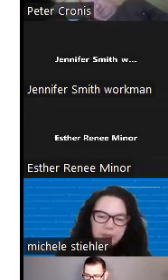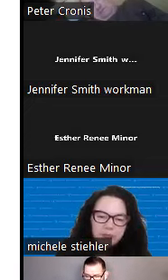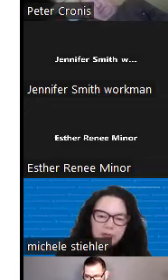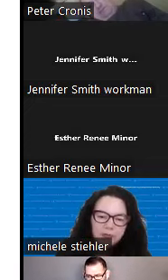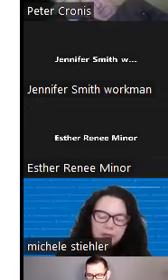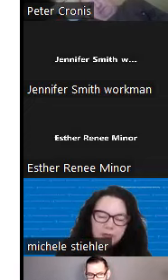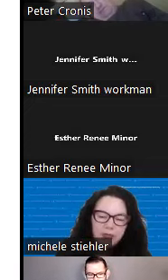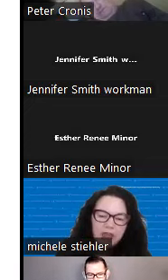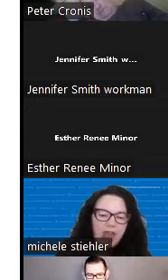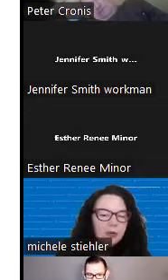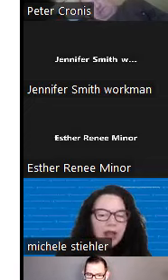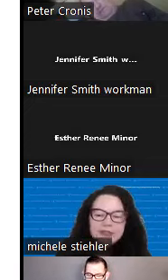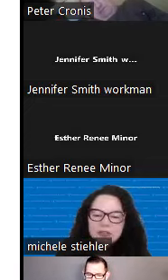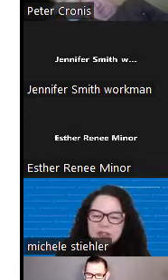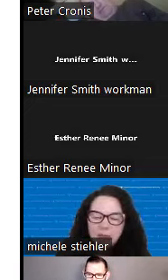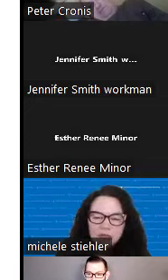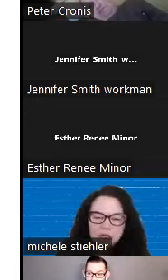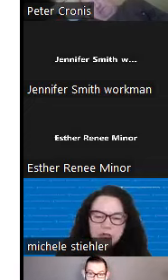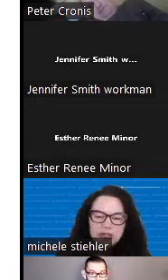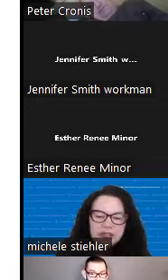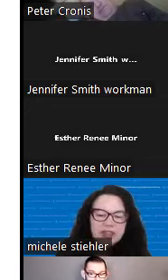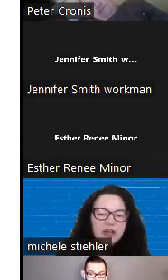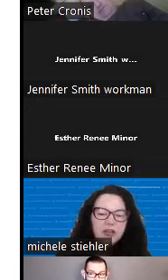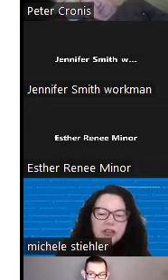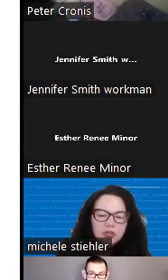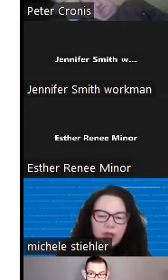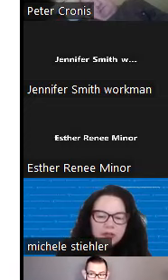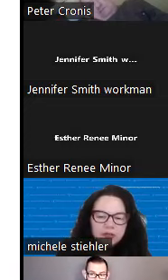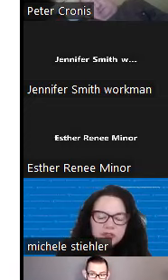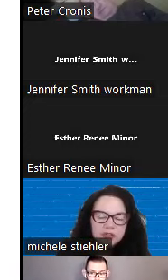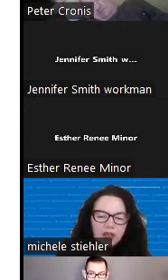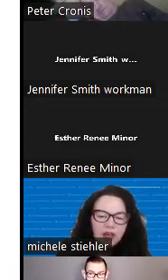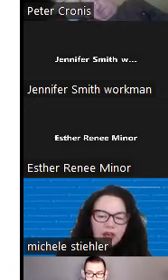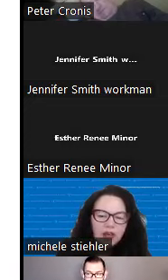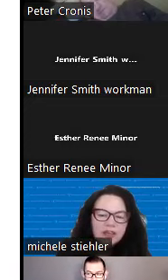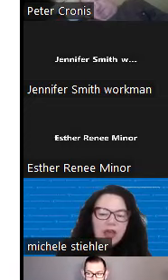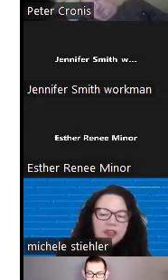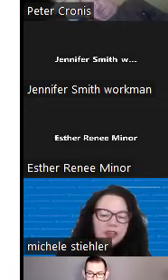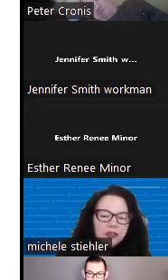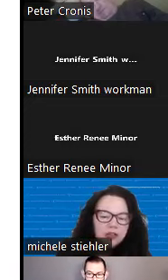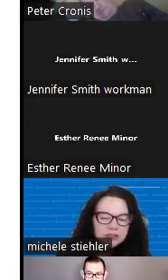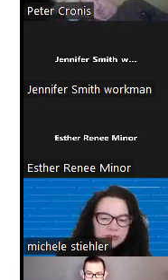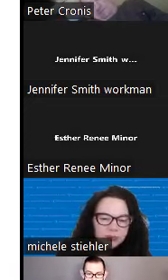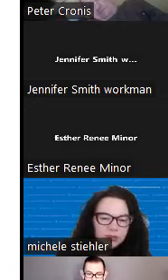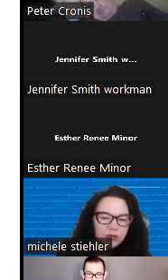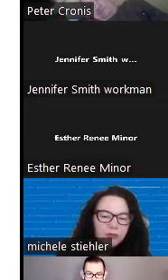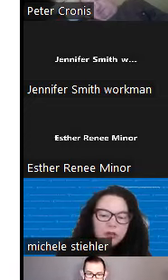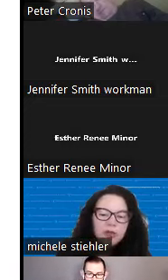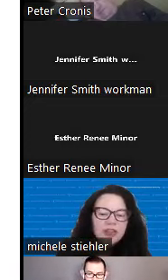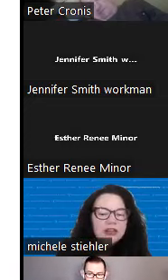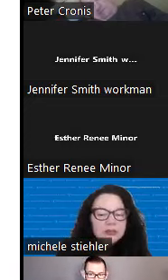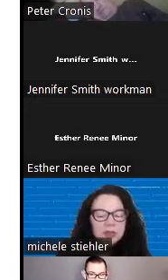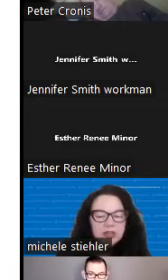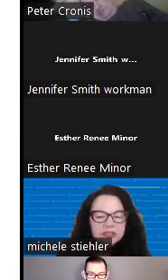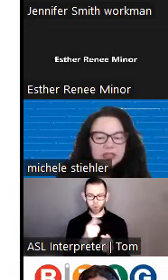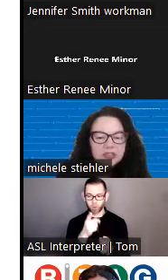team. And perhaps there's an opportunity to take a look at the drivers that you've worked with